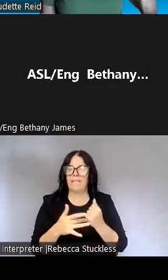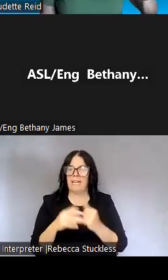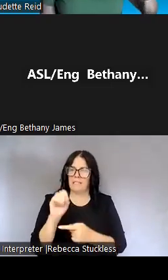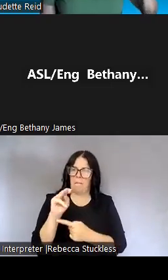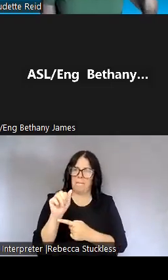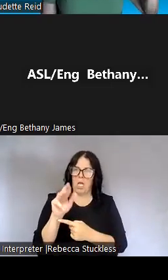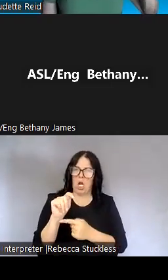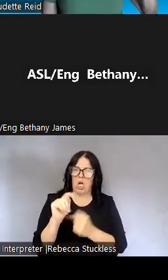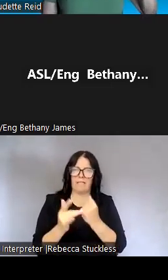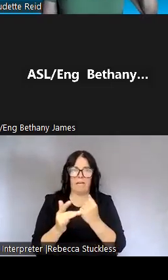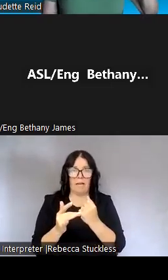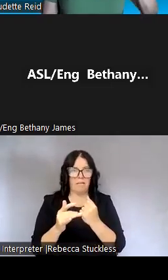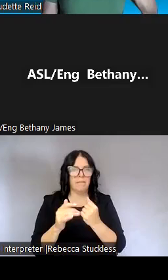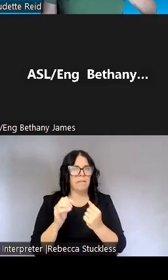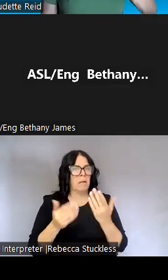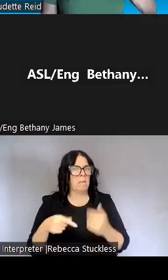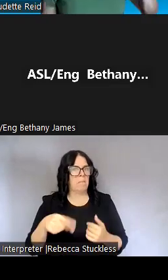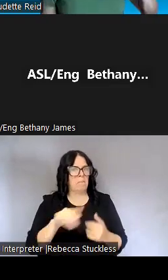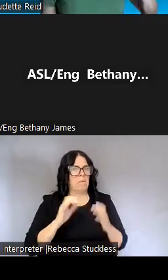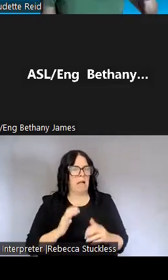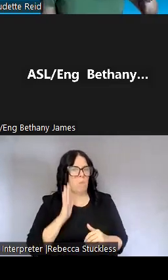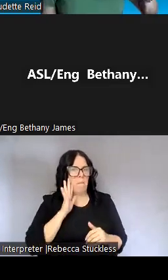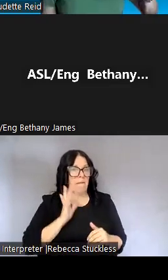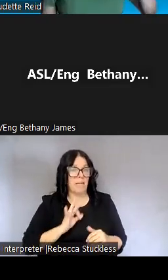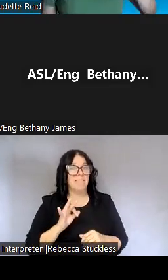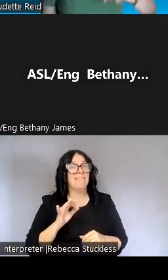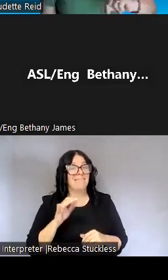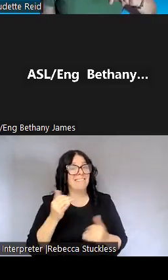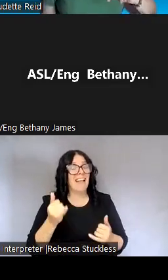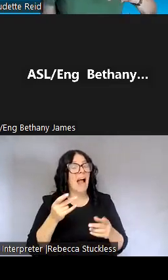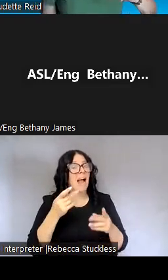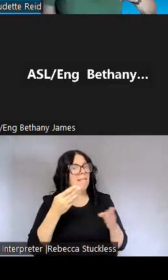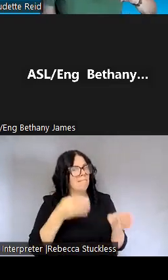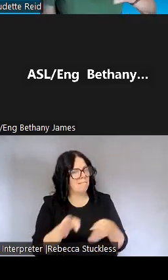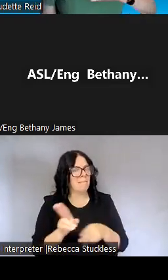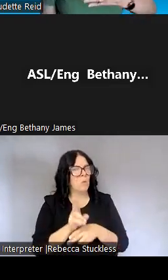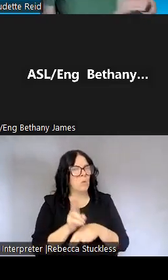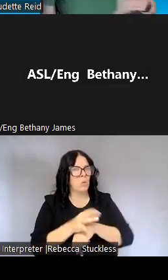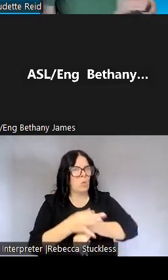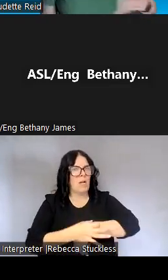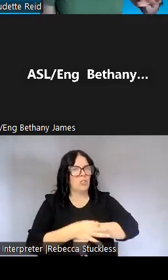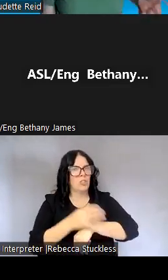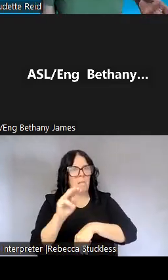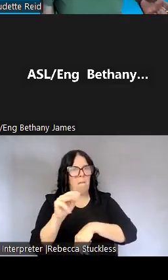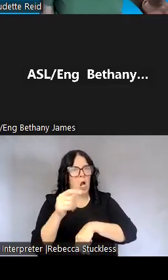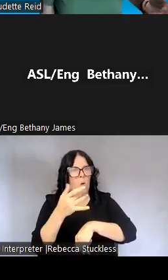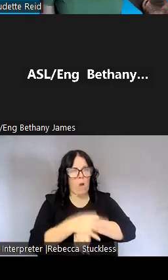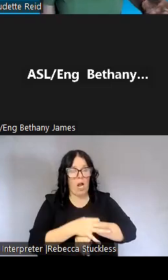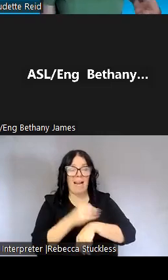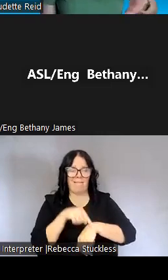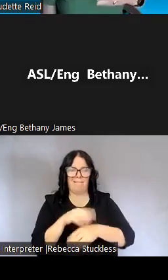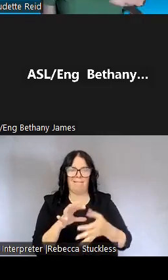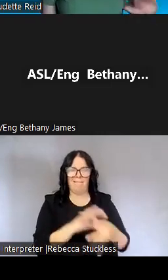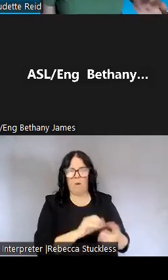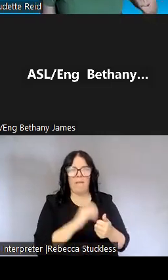watches also are something that we're seeing a lot, and they connect to your phone and they expand the phone's